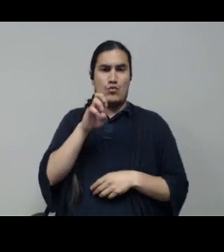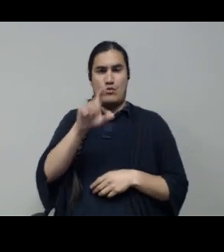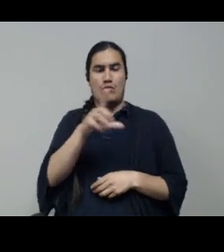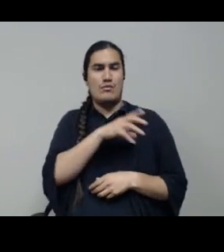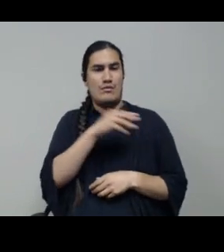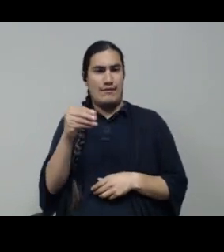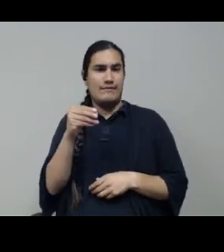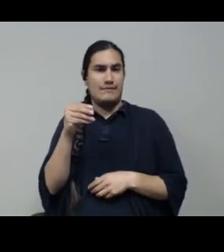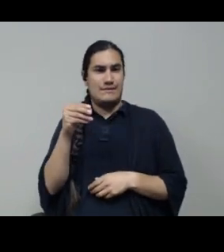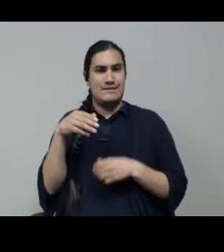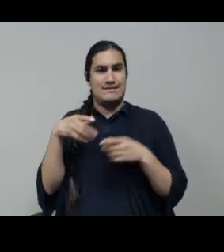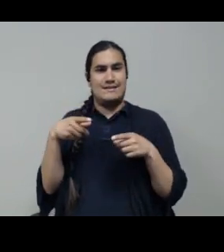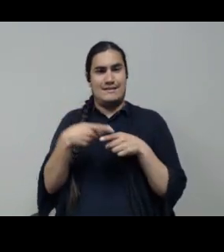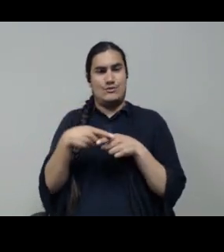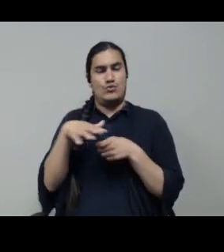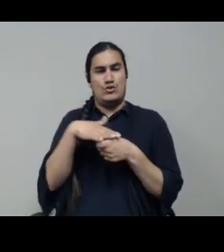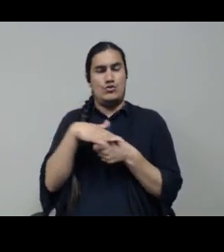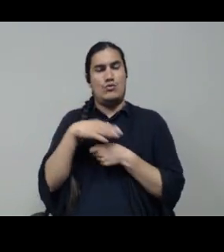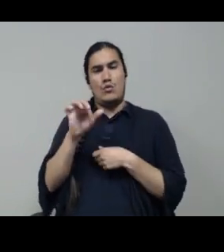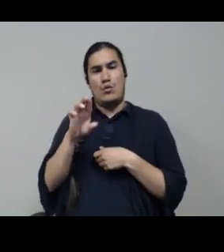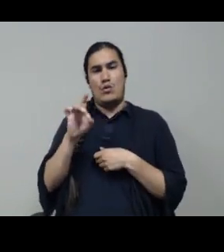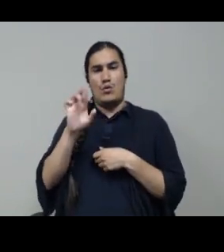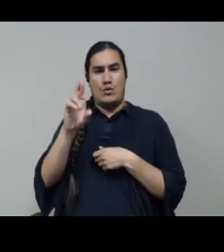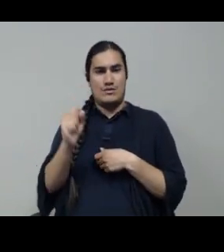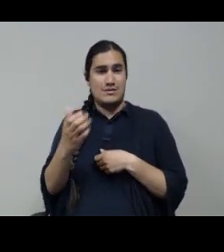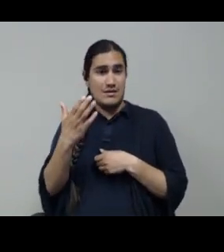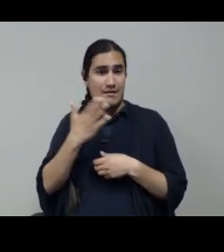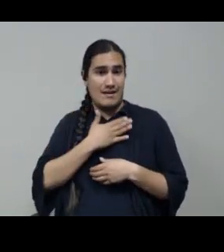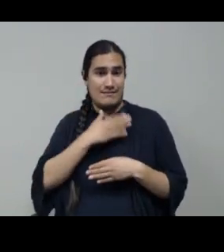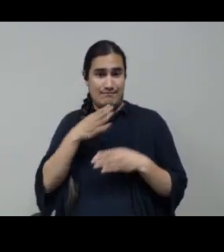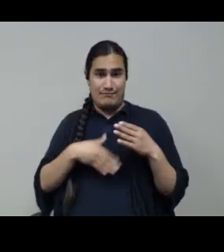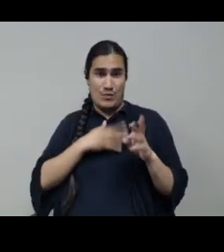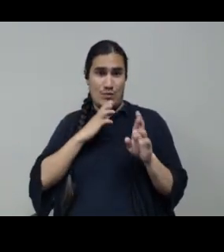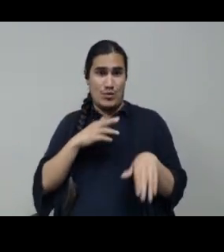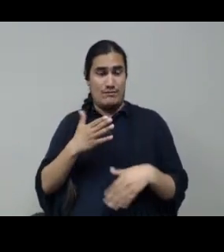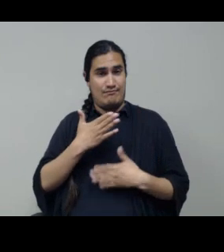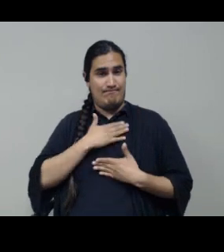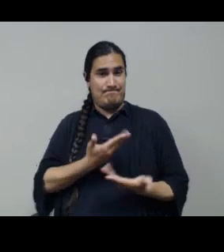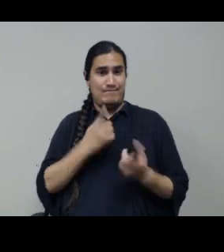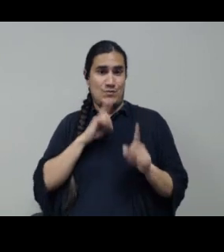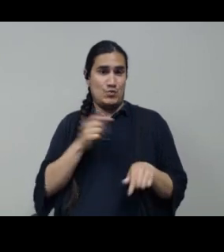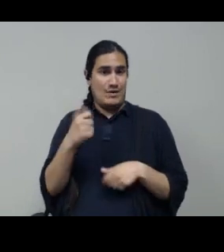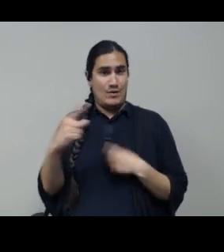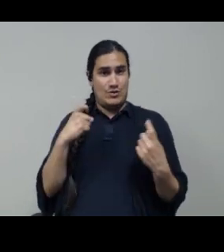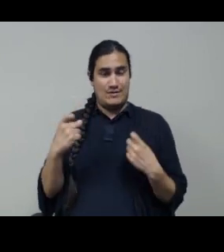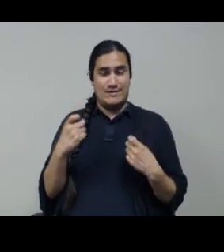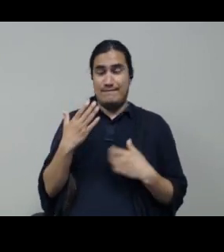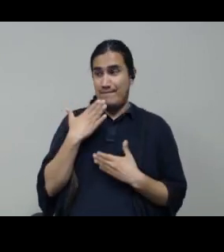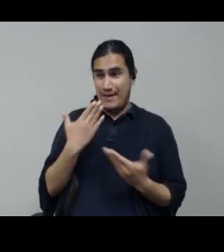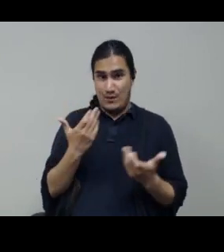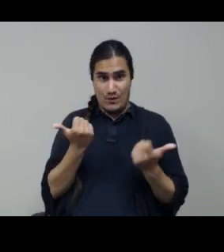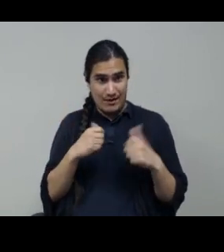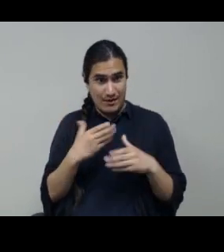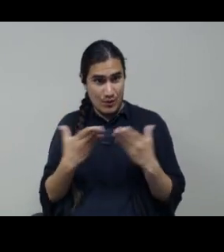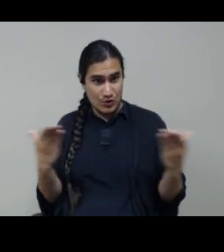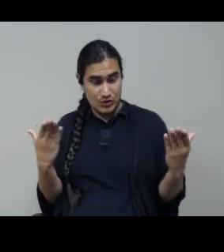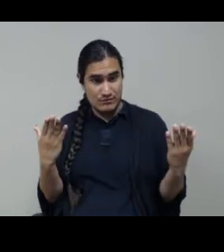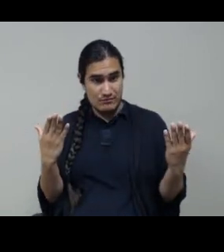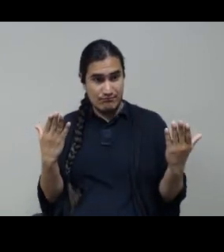corridors. That concludes my report, and I'll be happy to answer any questions. Thank you. Do we have any questions,